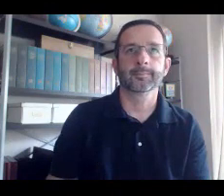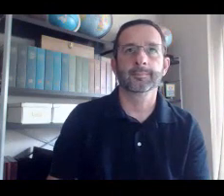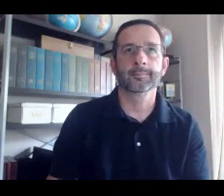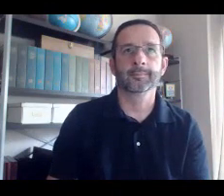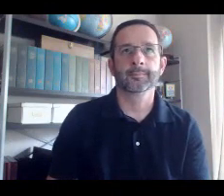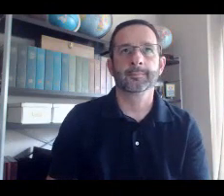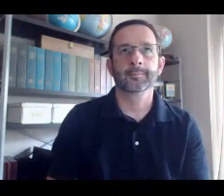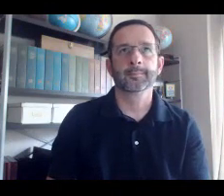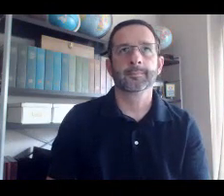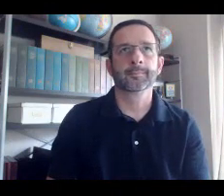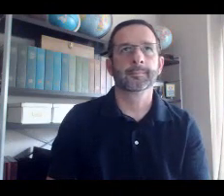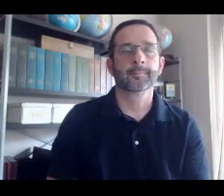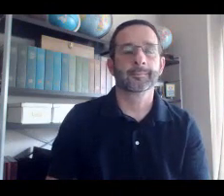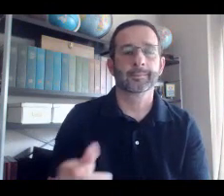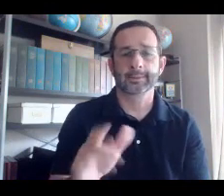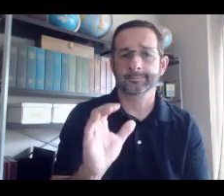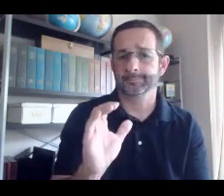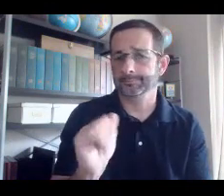quarterly payment.